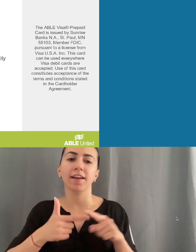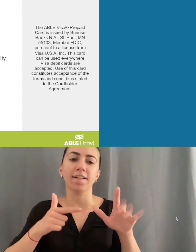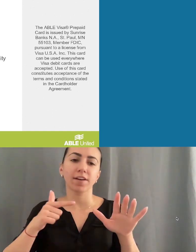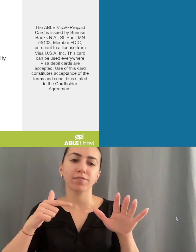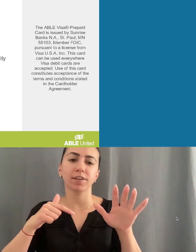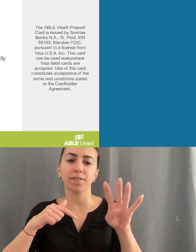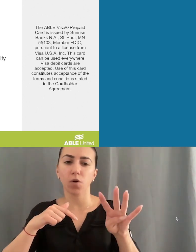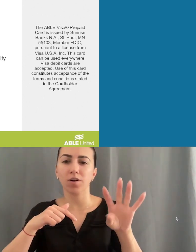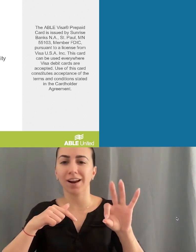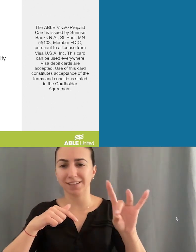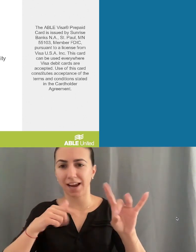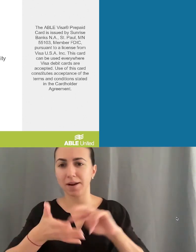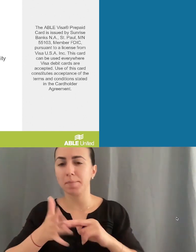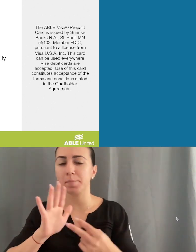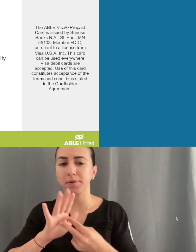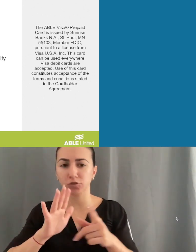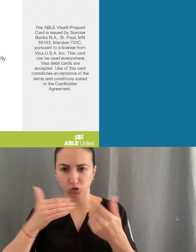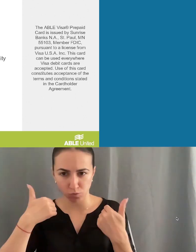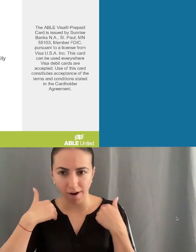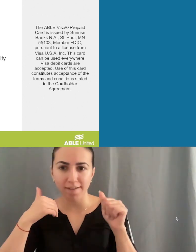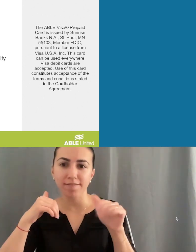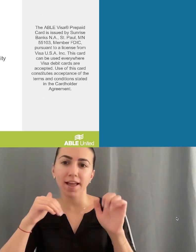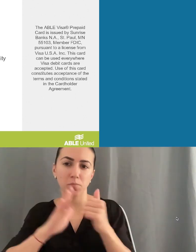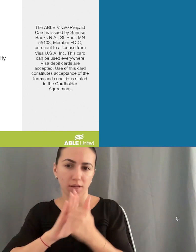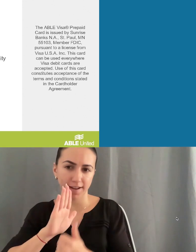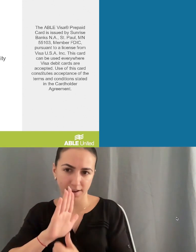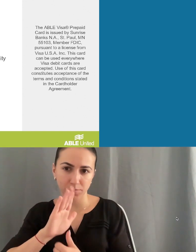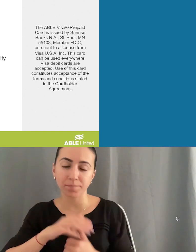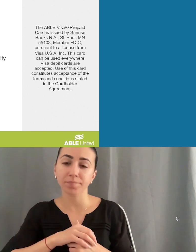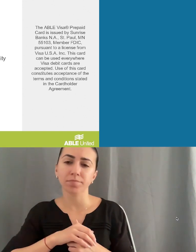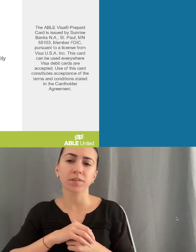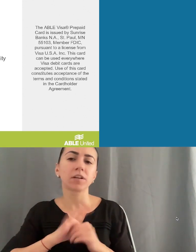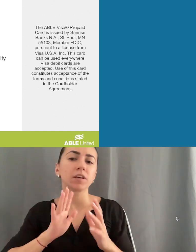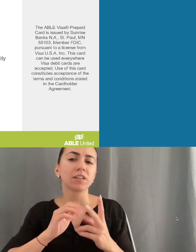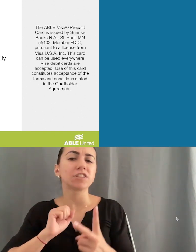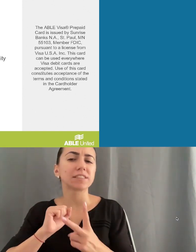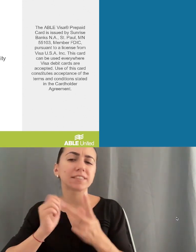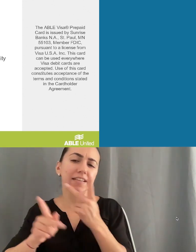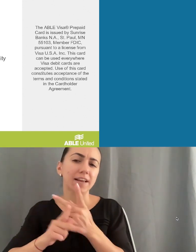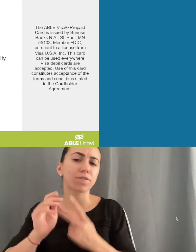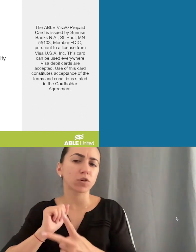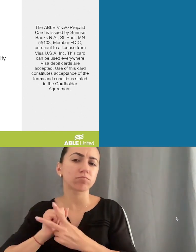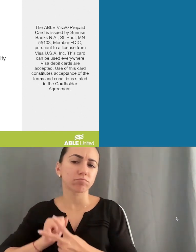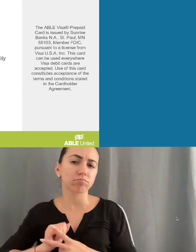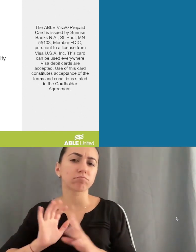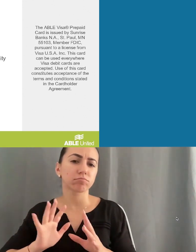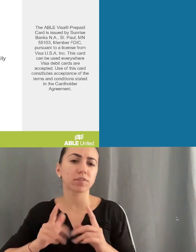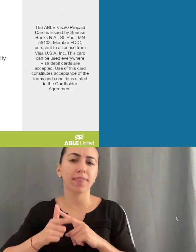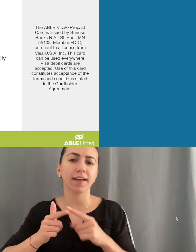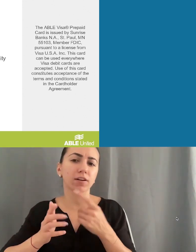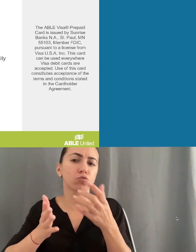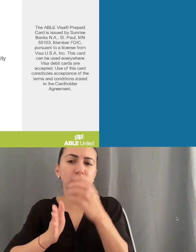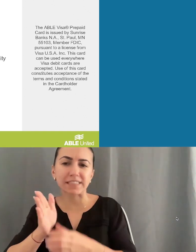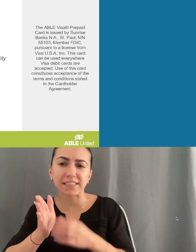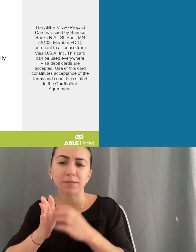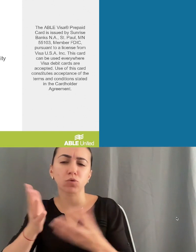5498 QA stating that you have an ABLE account and how it was established. Keep those for record-keeping purposes along with receipts on what you use